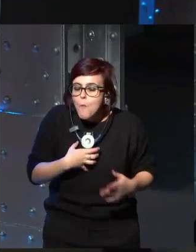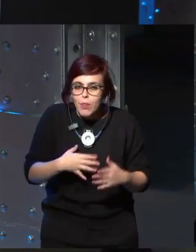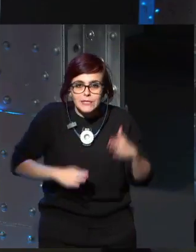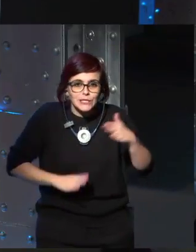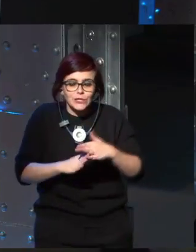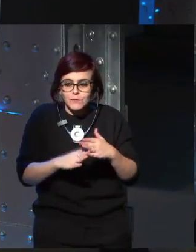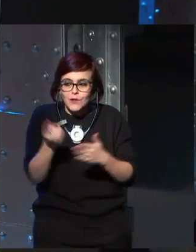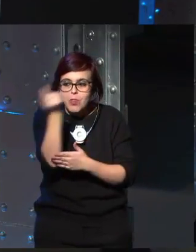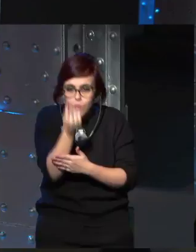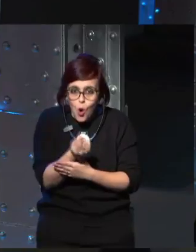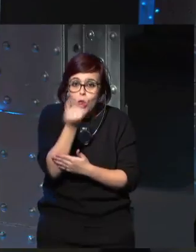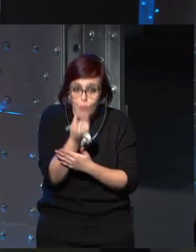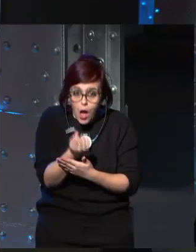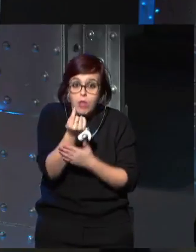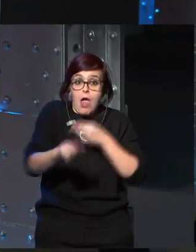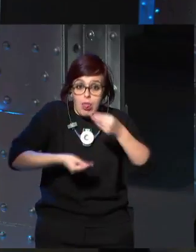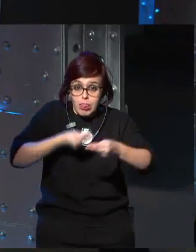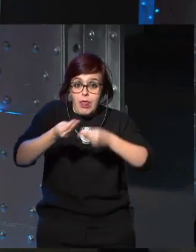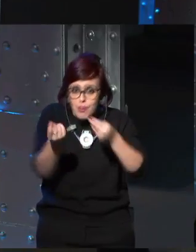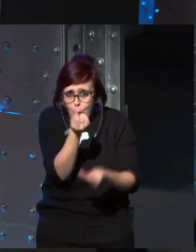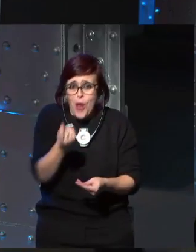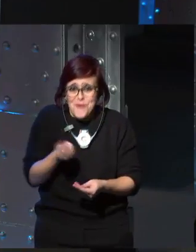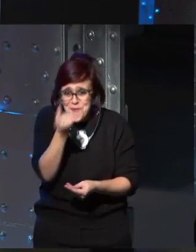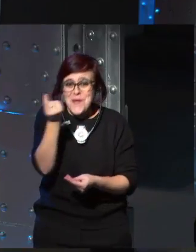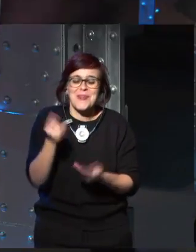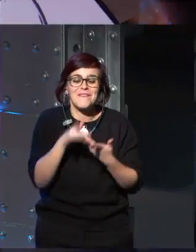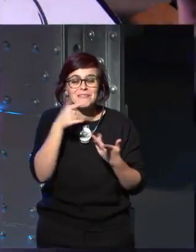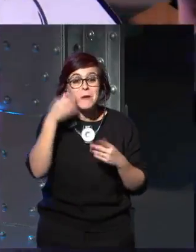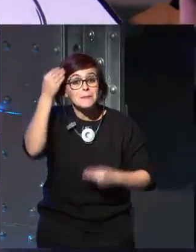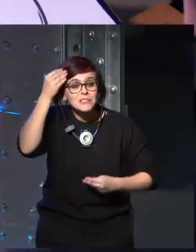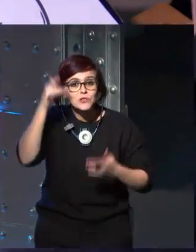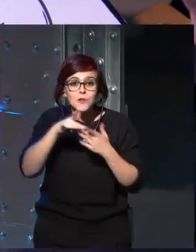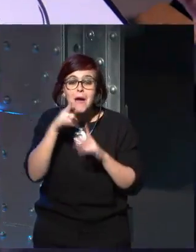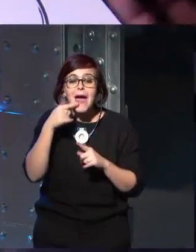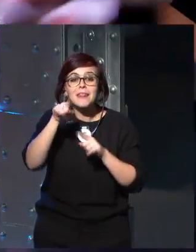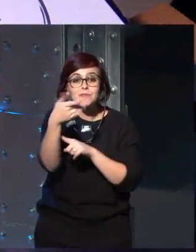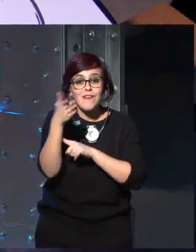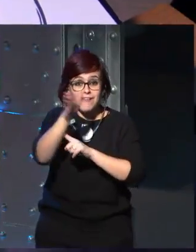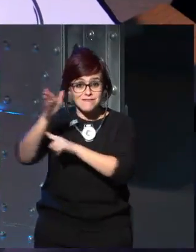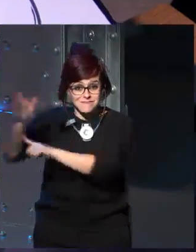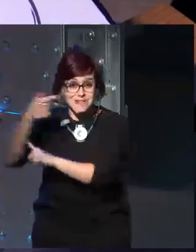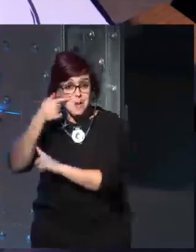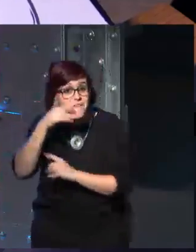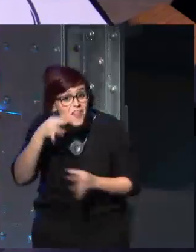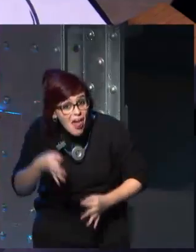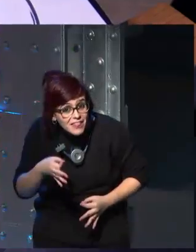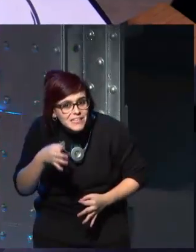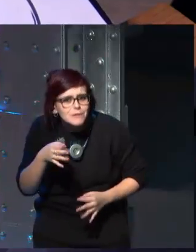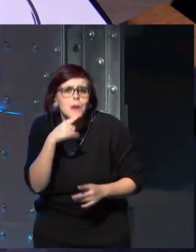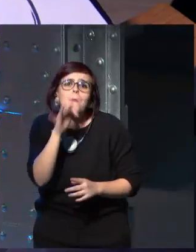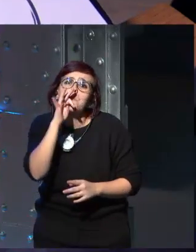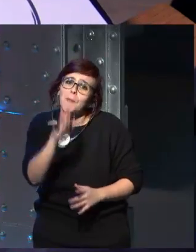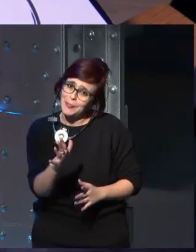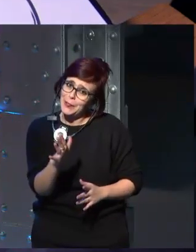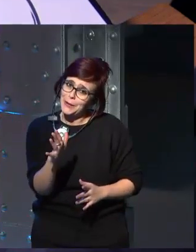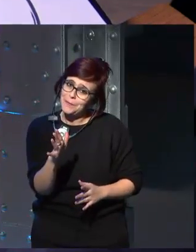has been drawing. Yeah, he keeps drawing all the time. And at some point we'll see those drawings.